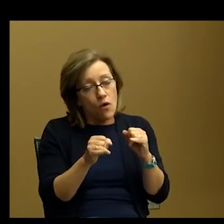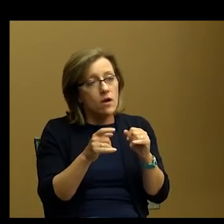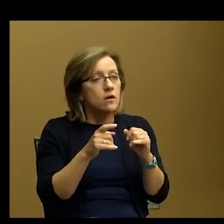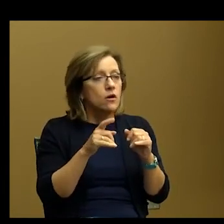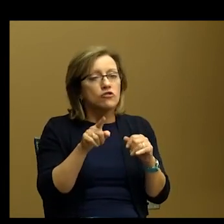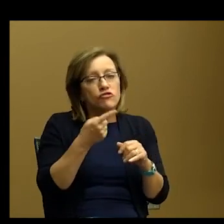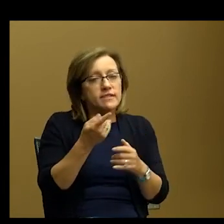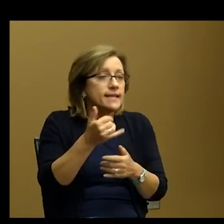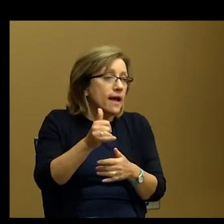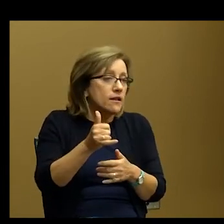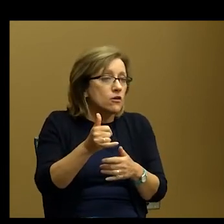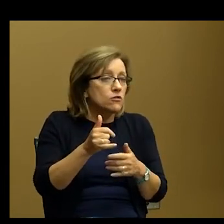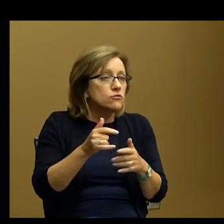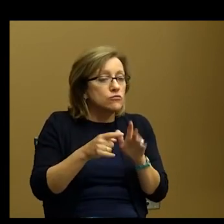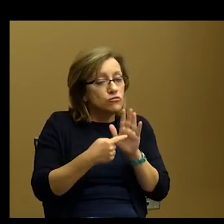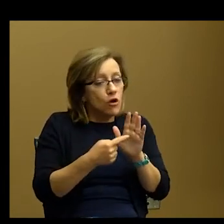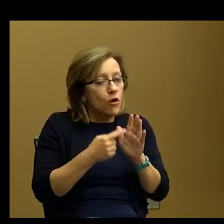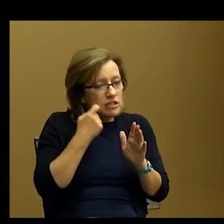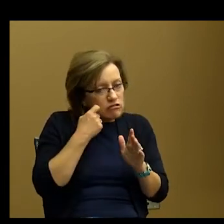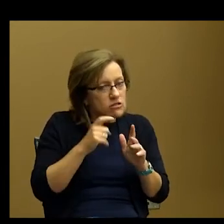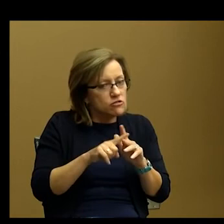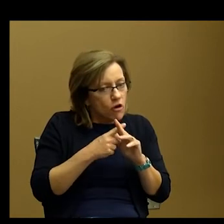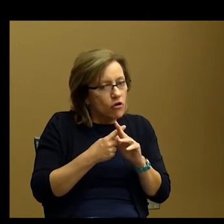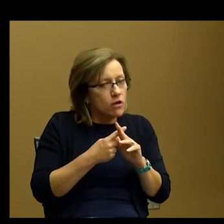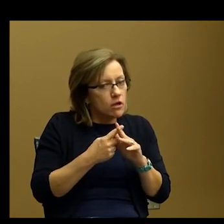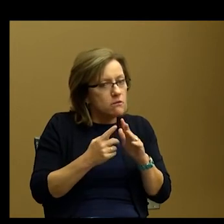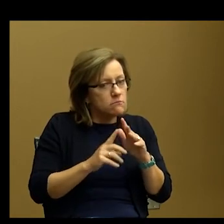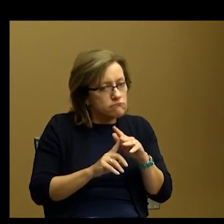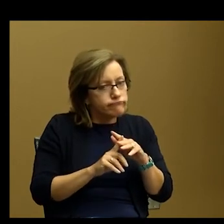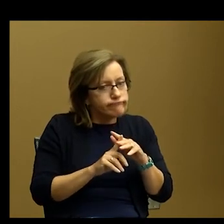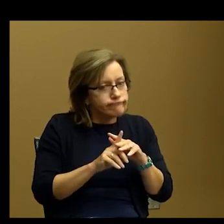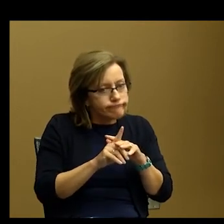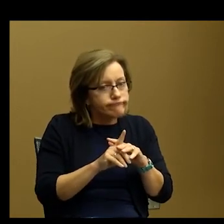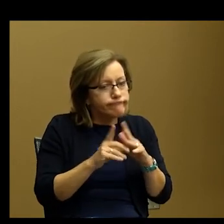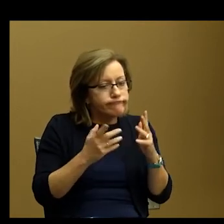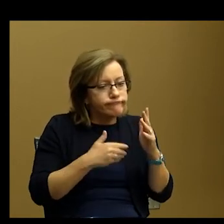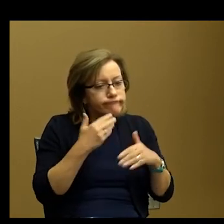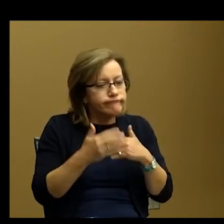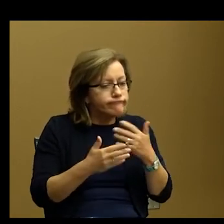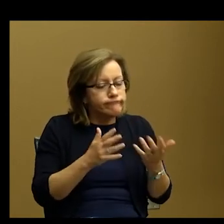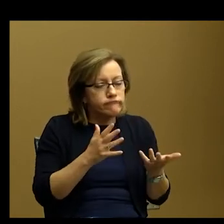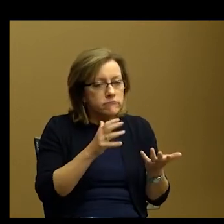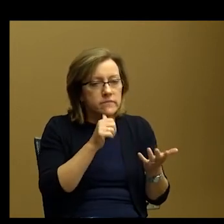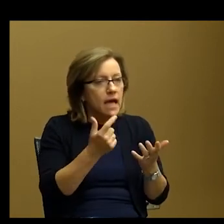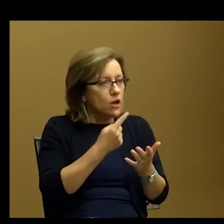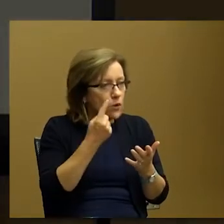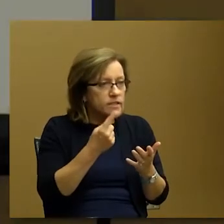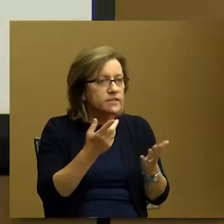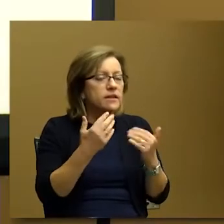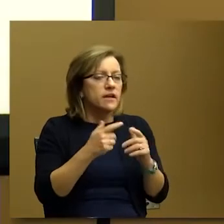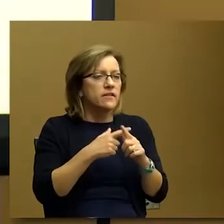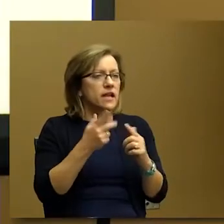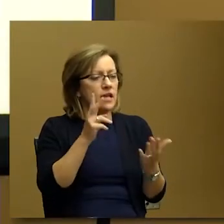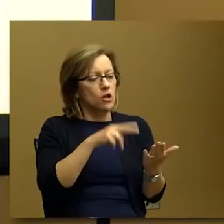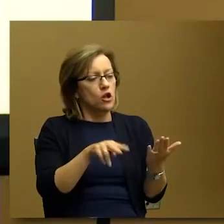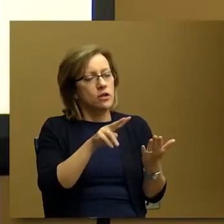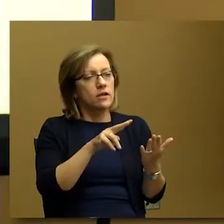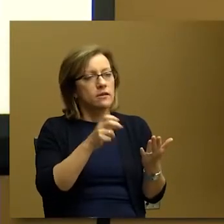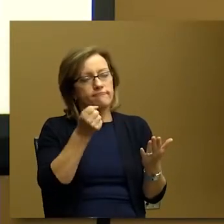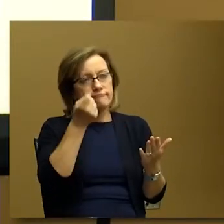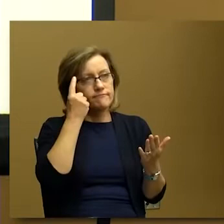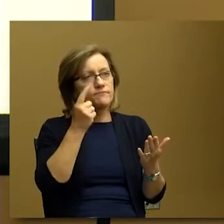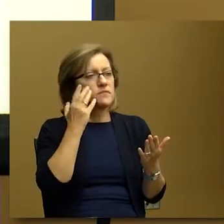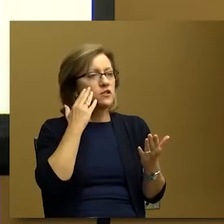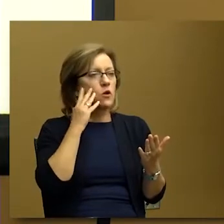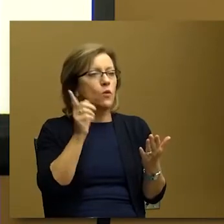yellow to show that's emerging. And so then I'm able to look at this and I get that clear picture of where this